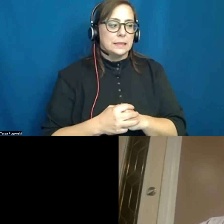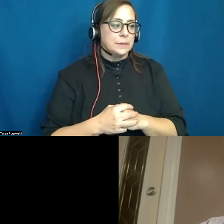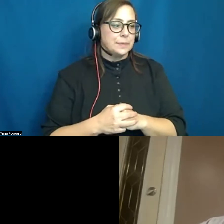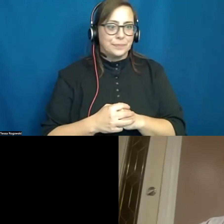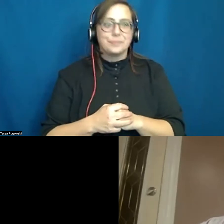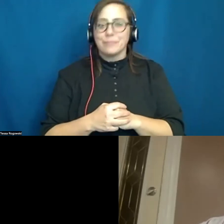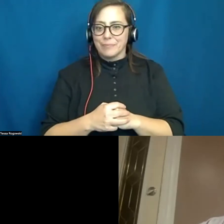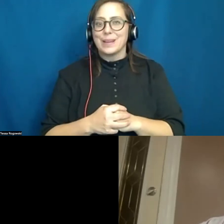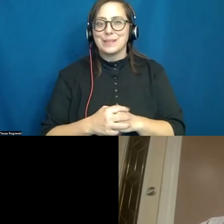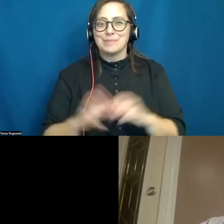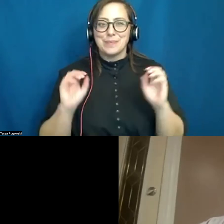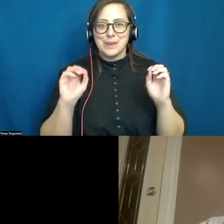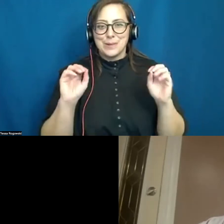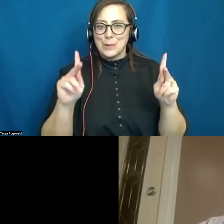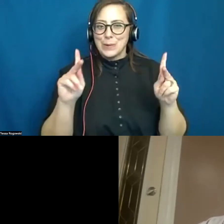Okie dokie.